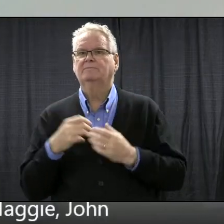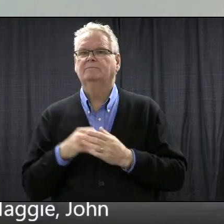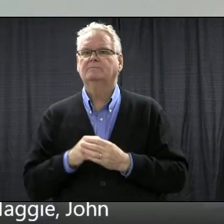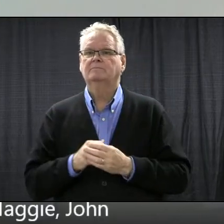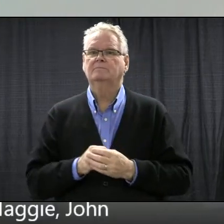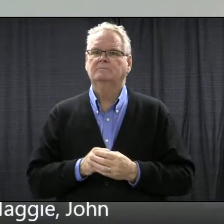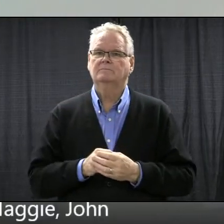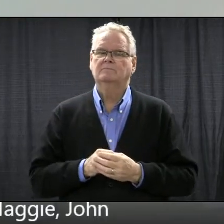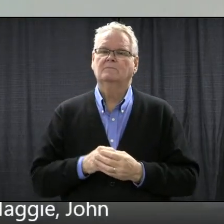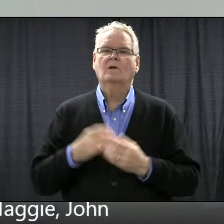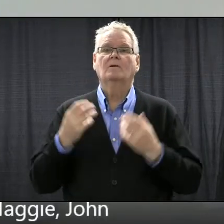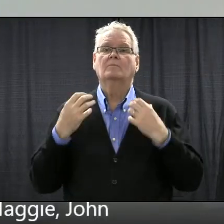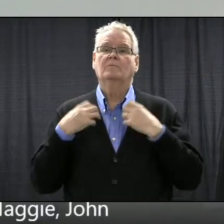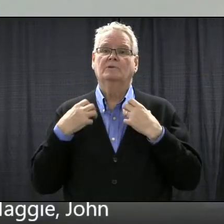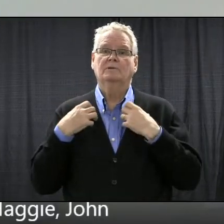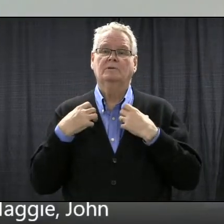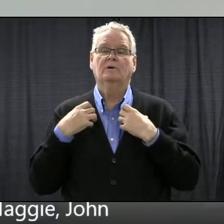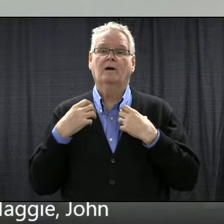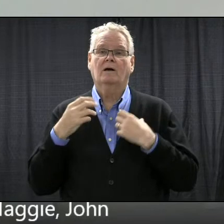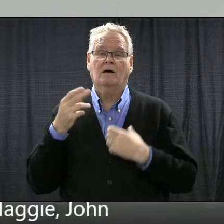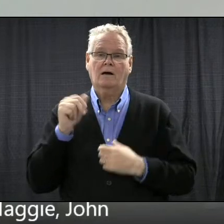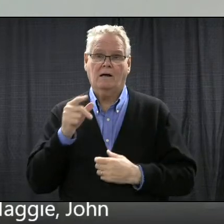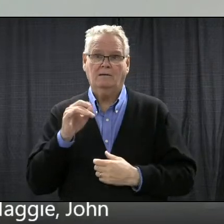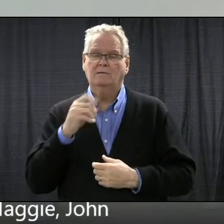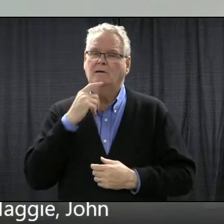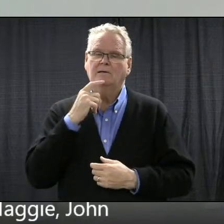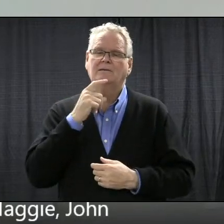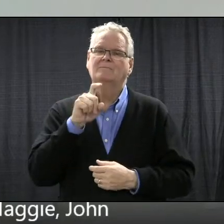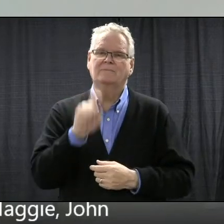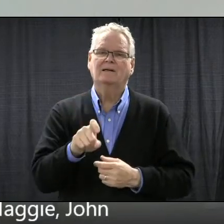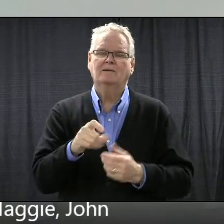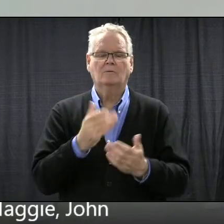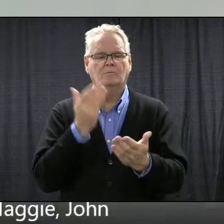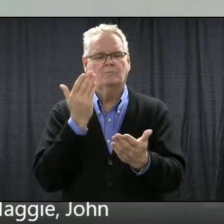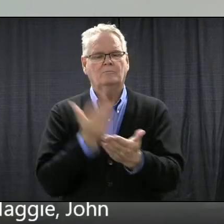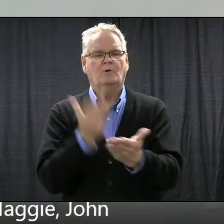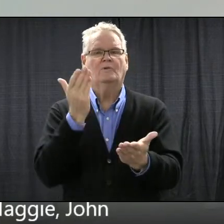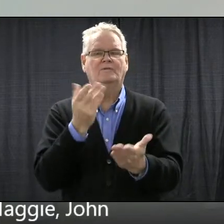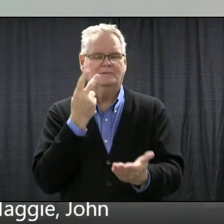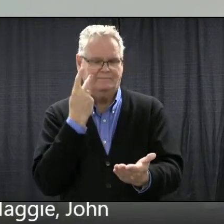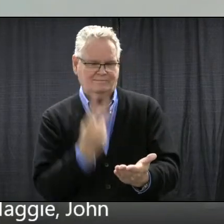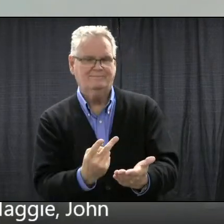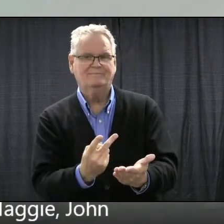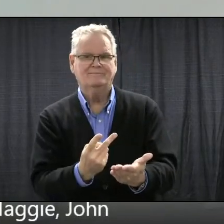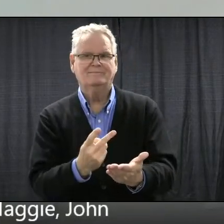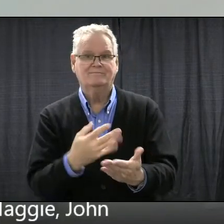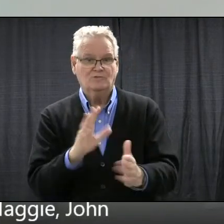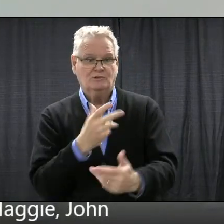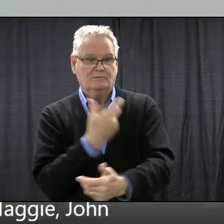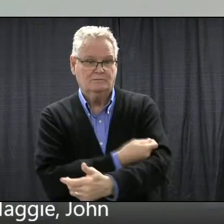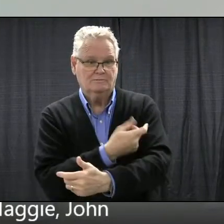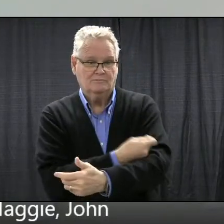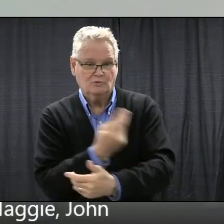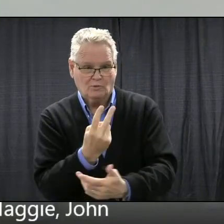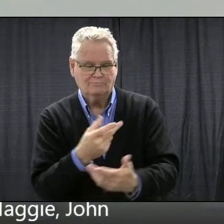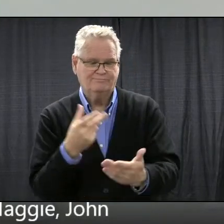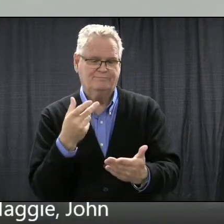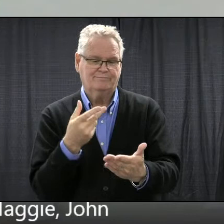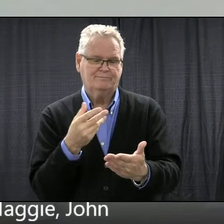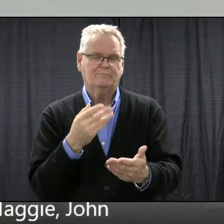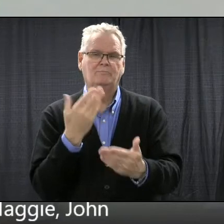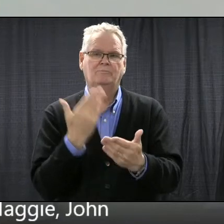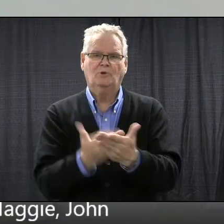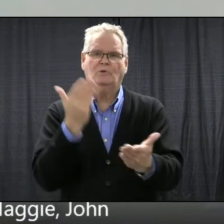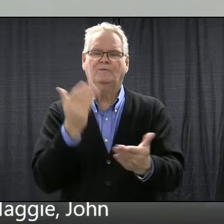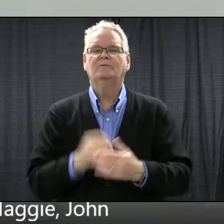It allows vaccine status to be collected independent of sharing information with